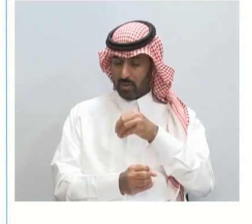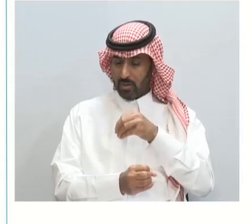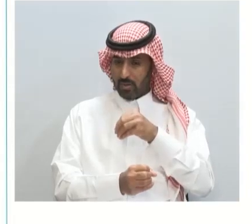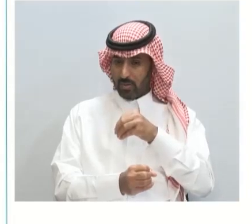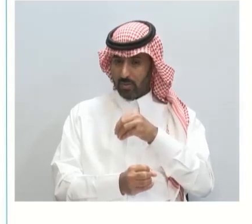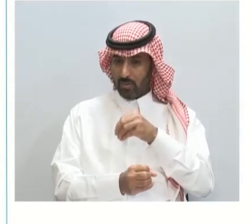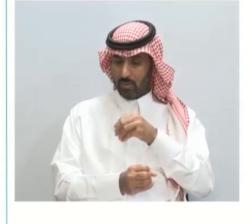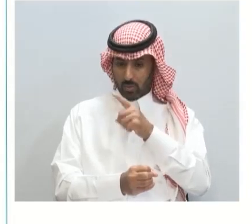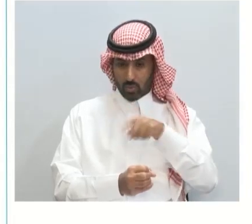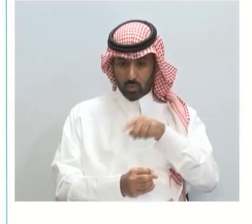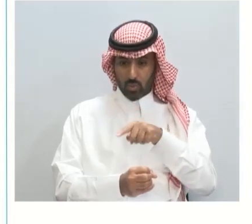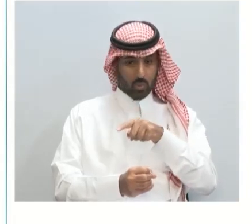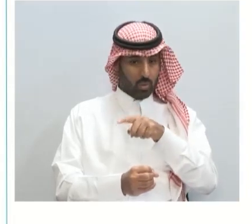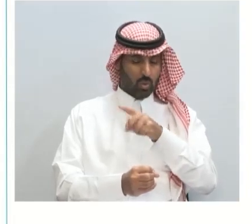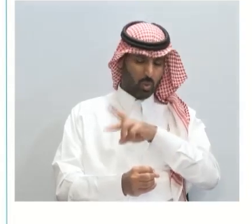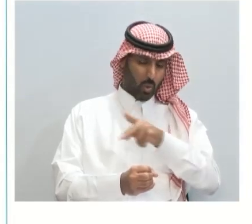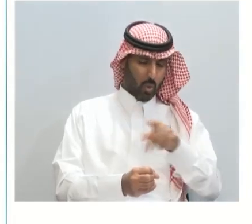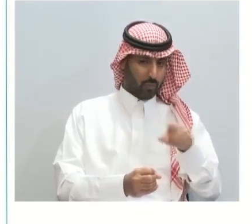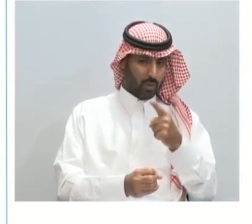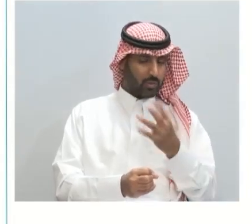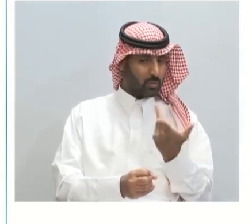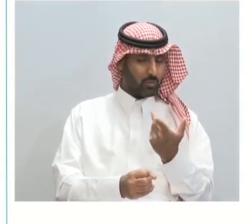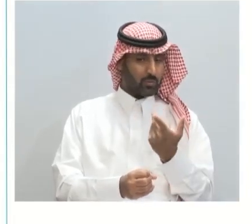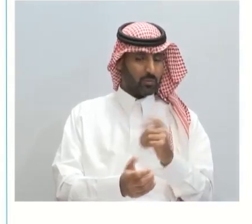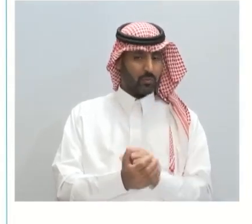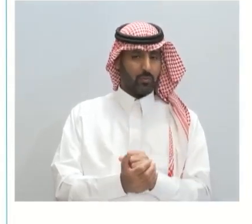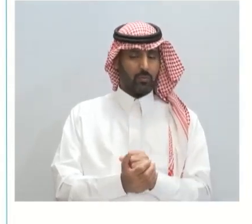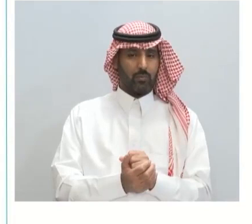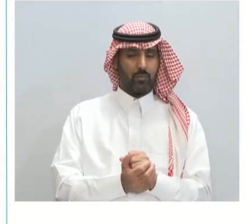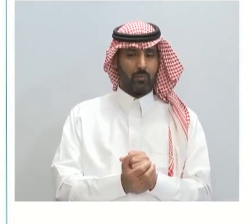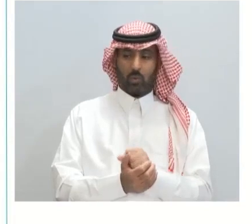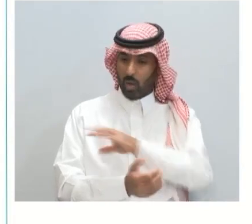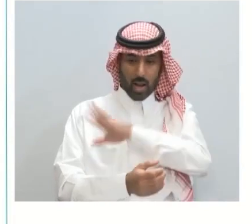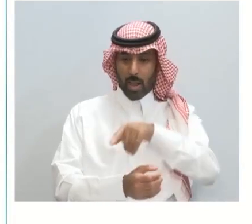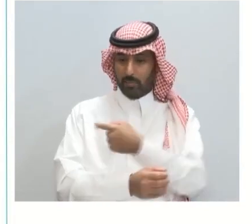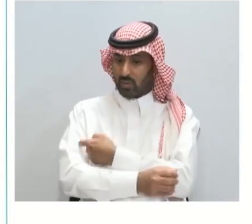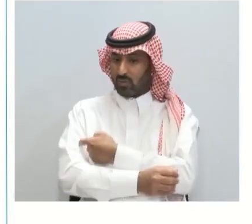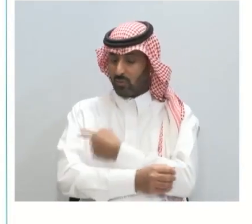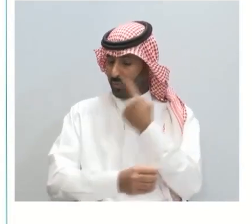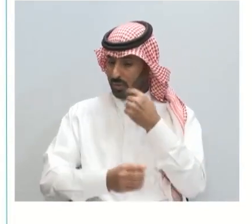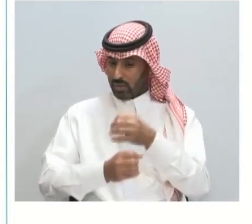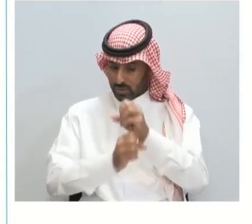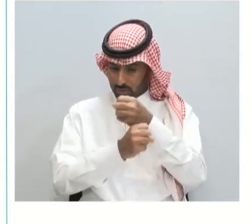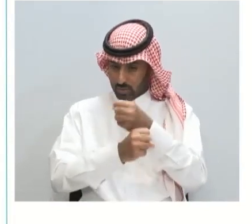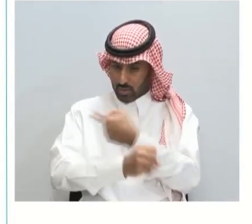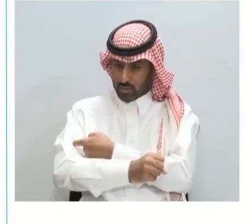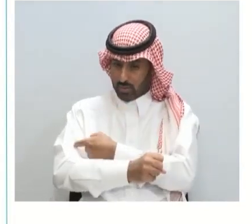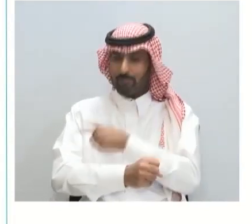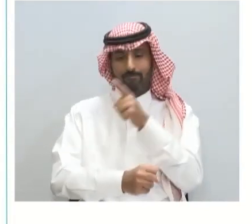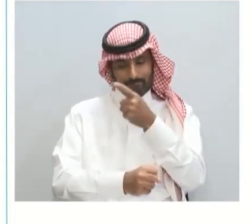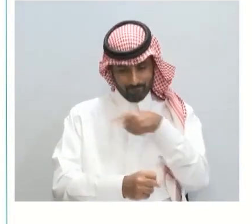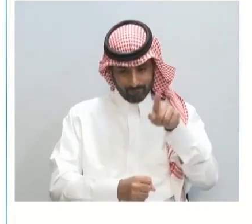Newborn screening is not a common type of genetic testing, so the answer is also false.